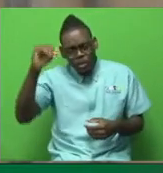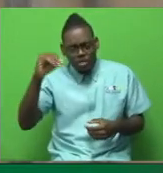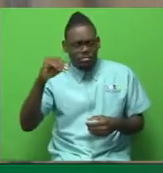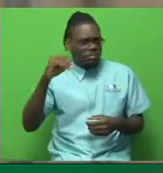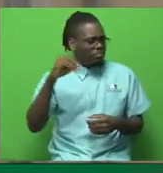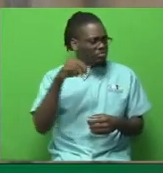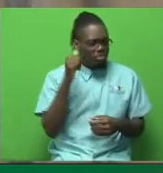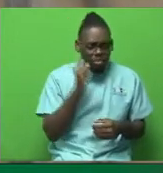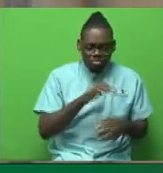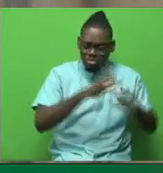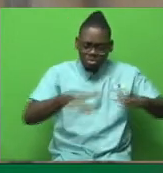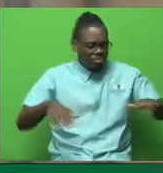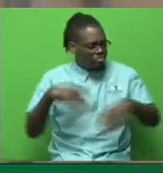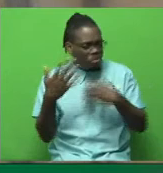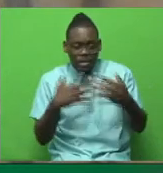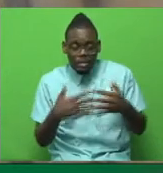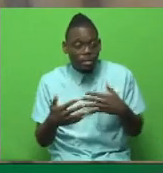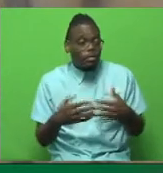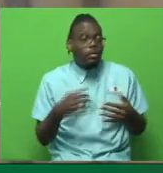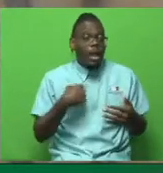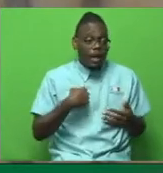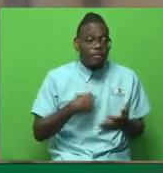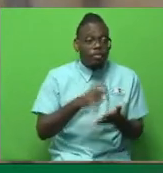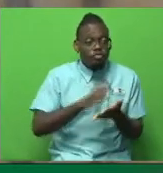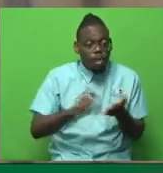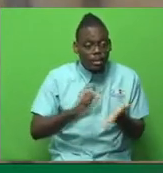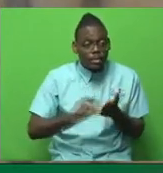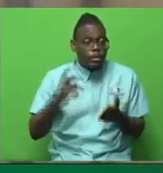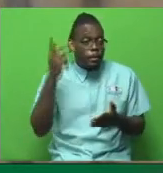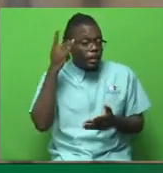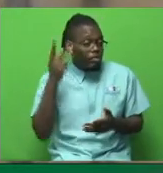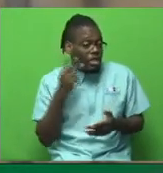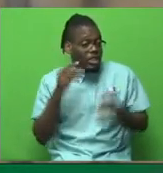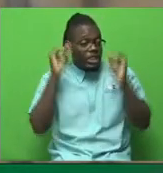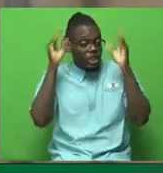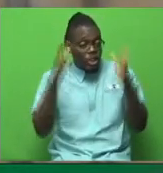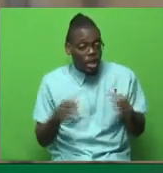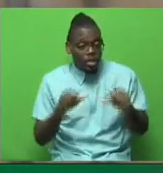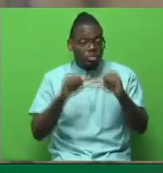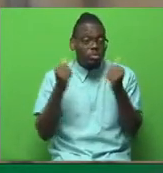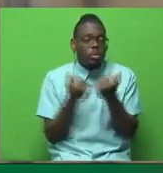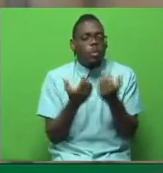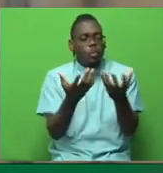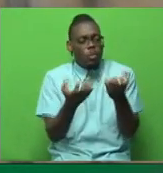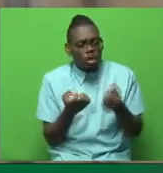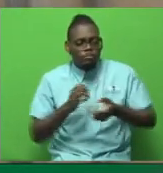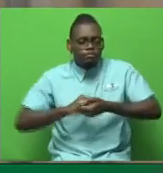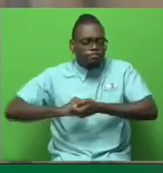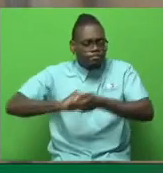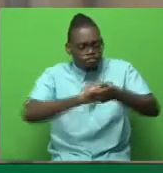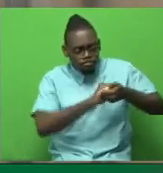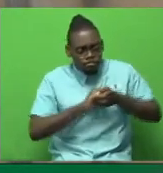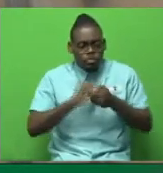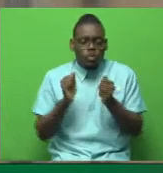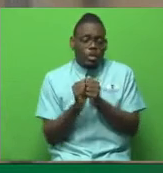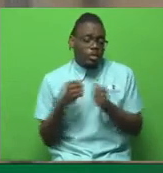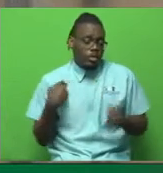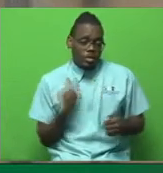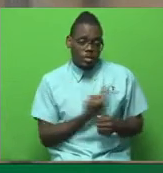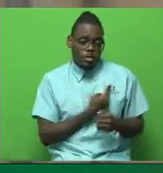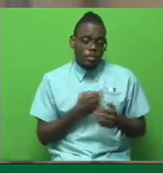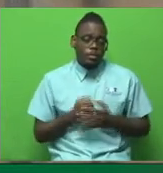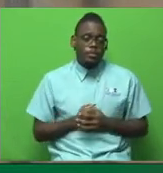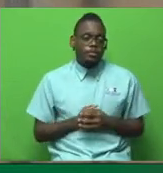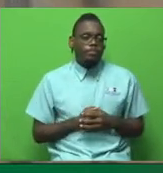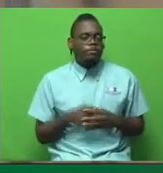npta we've written to the npt reaching out to them to partner with us so that we can provide guiders and we can provide